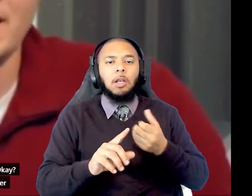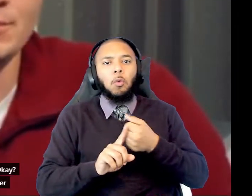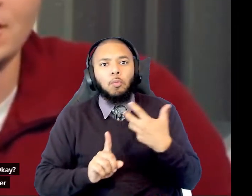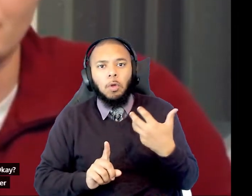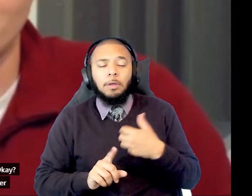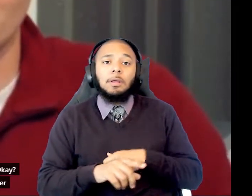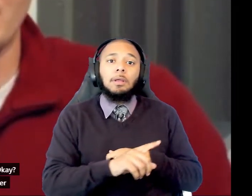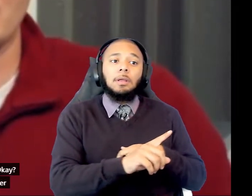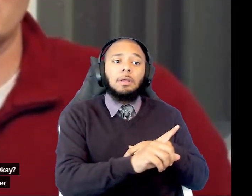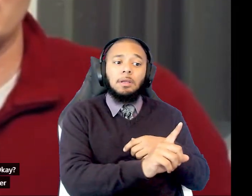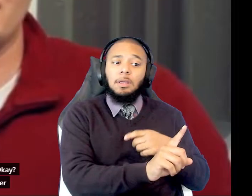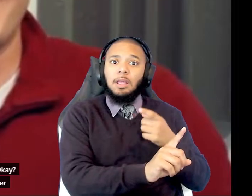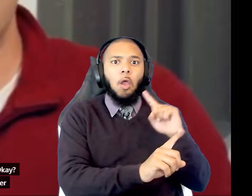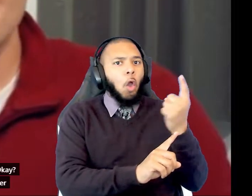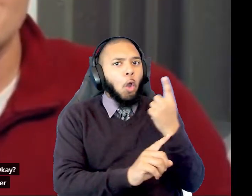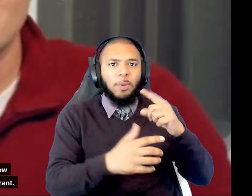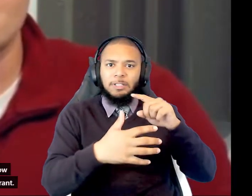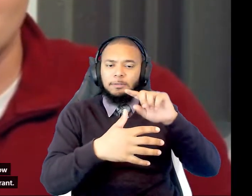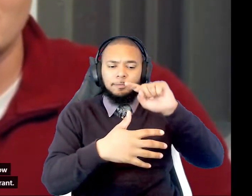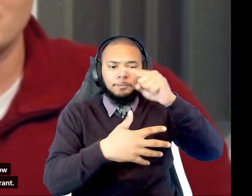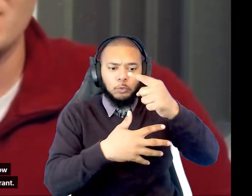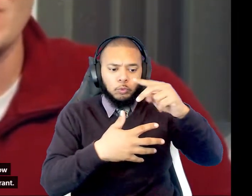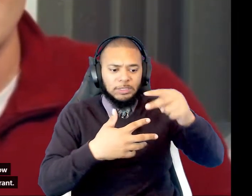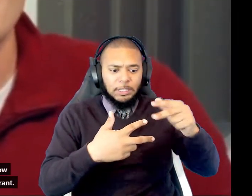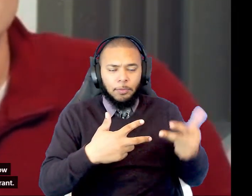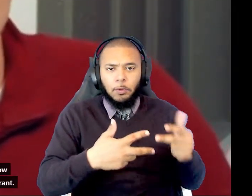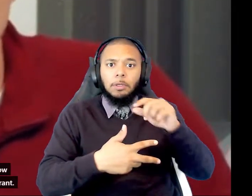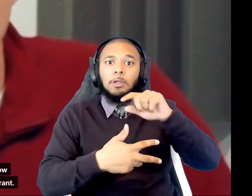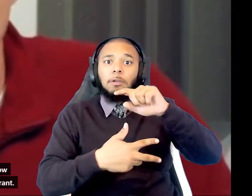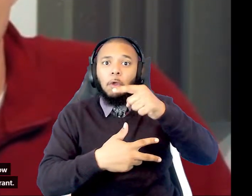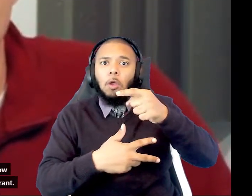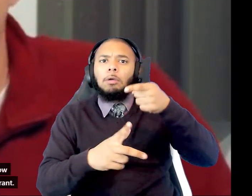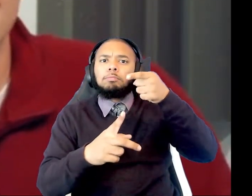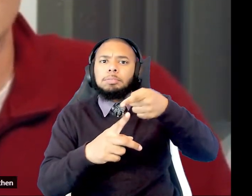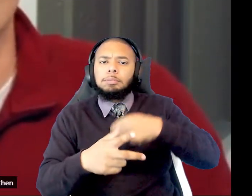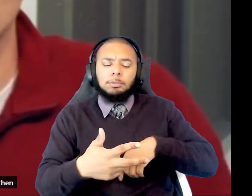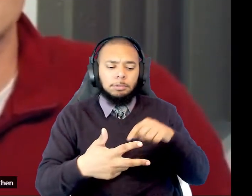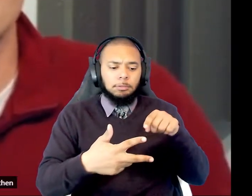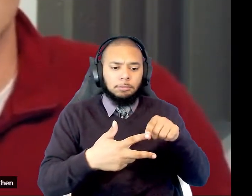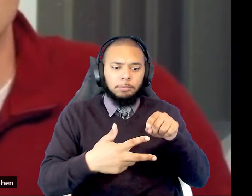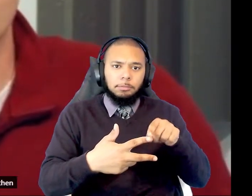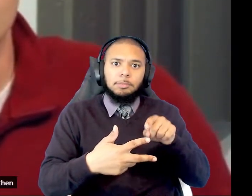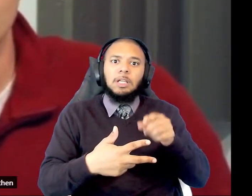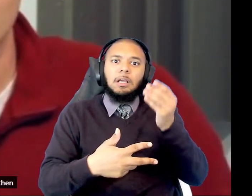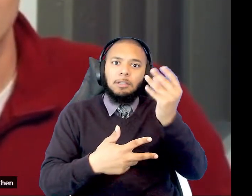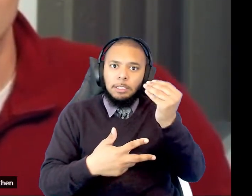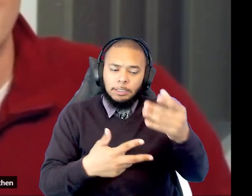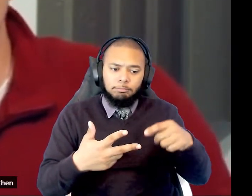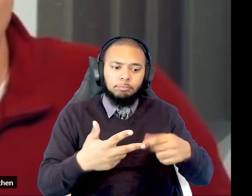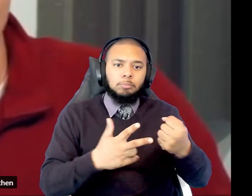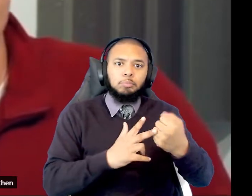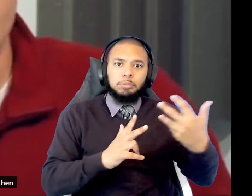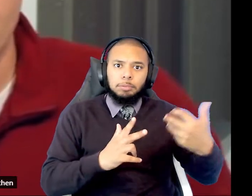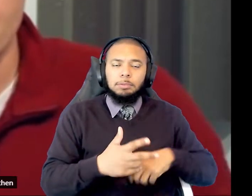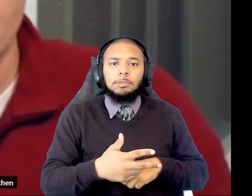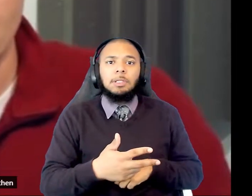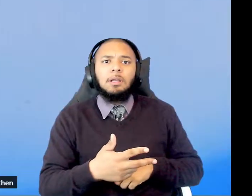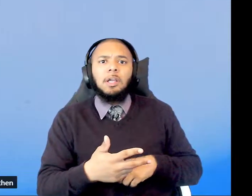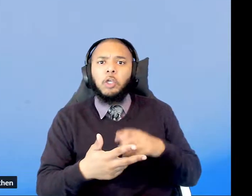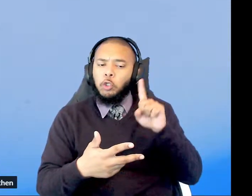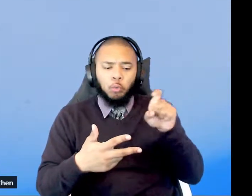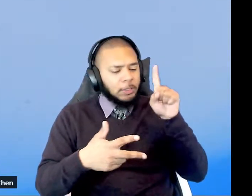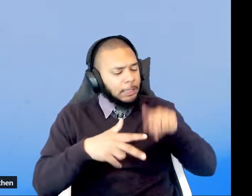okay? Claims come before data. That never changes. You can't just say, you know what, I'm going to start with my warrant. No. You're not going to do that, all